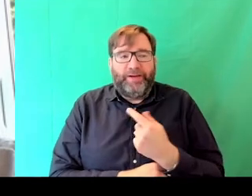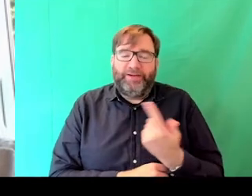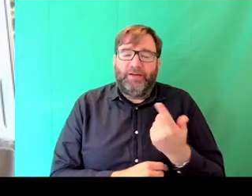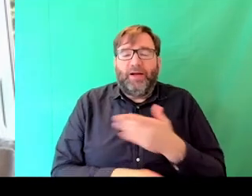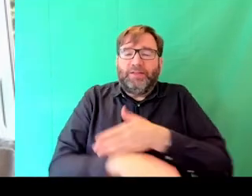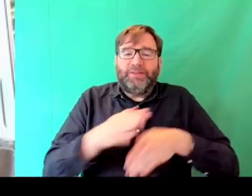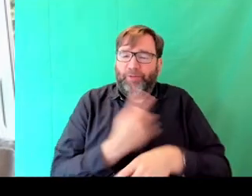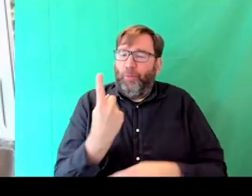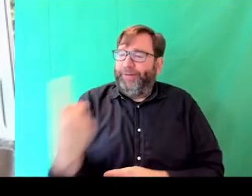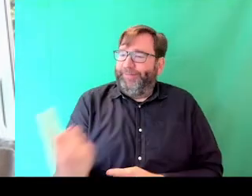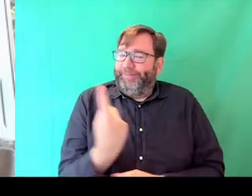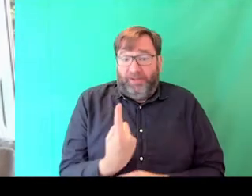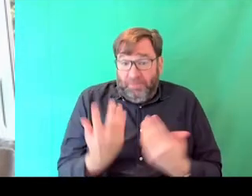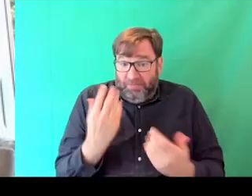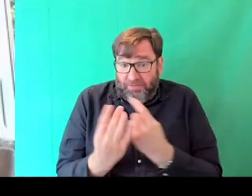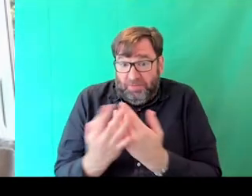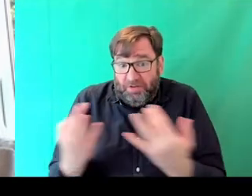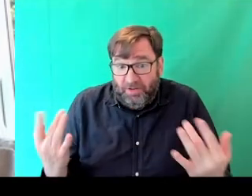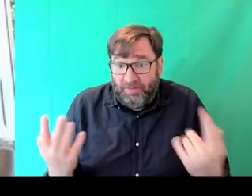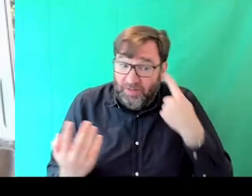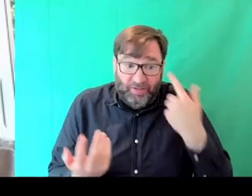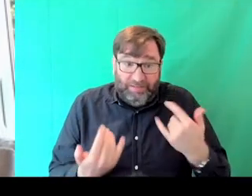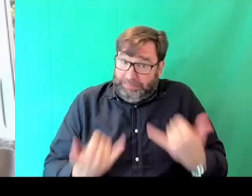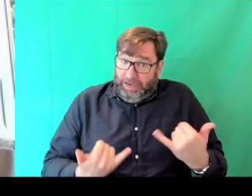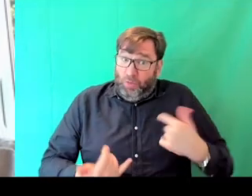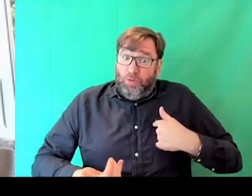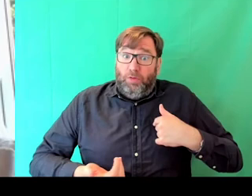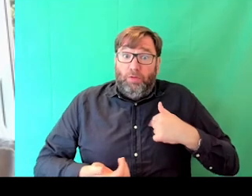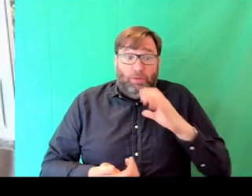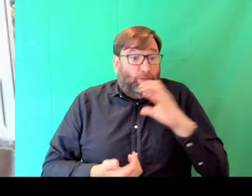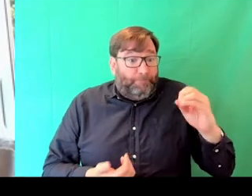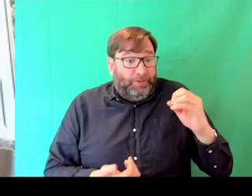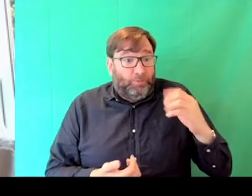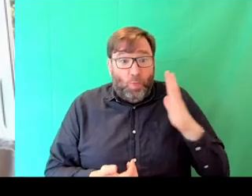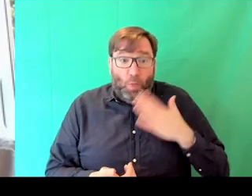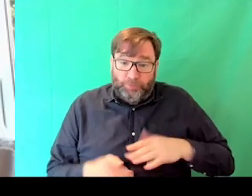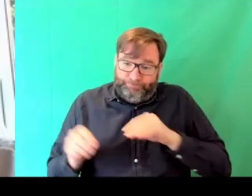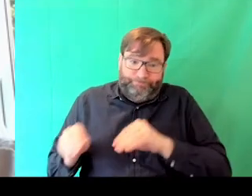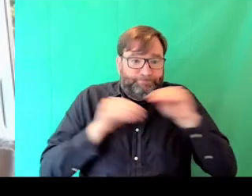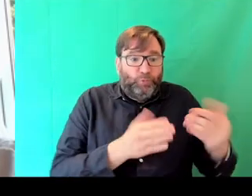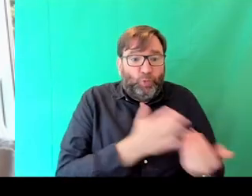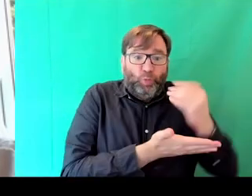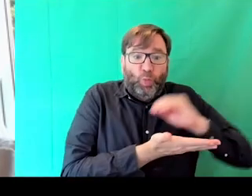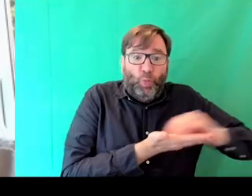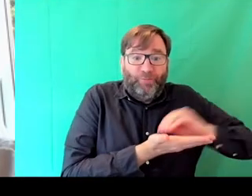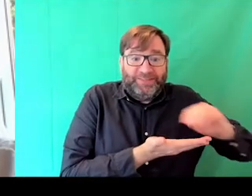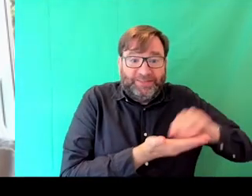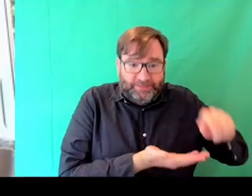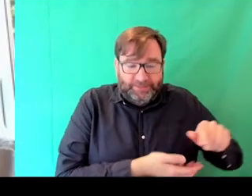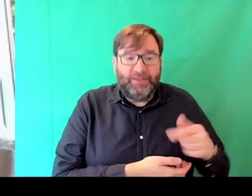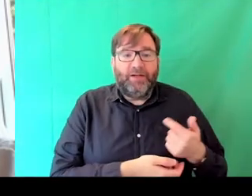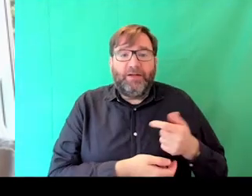someone who was non-binary, they would have to synchronize their bathroom schedules to be able to use this one bathroom option. So being able to